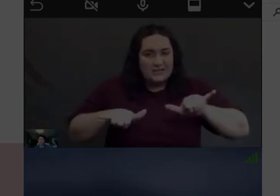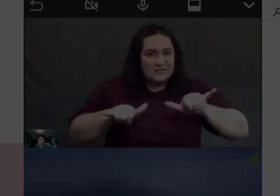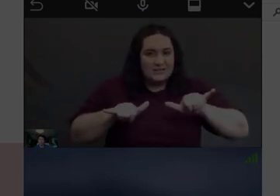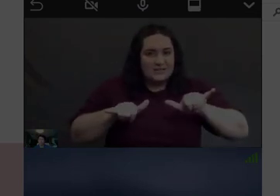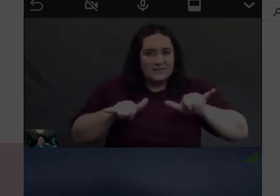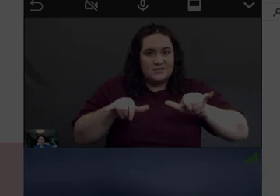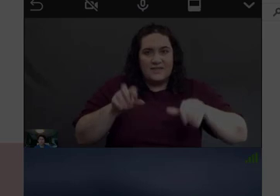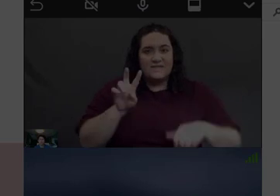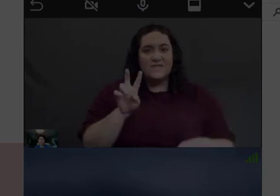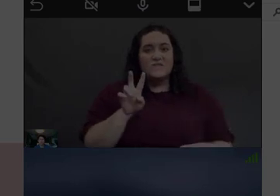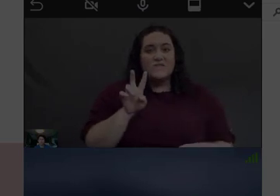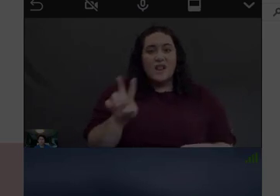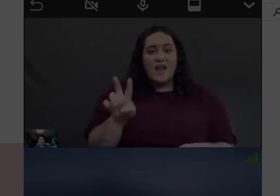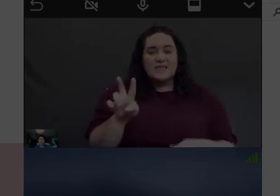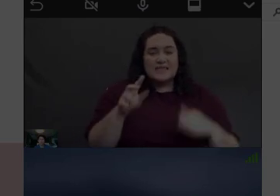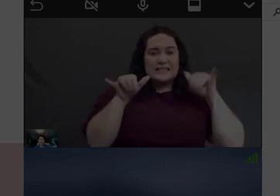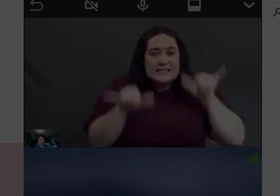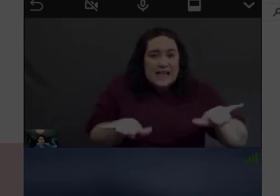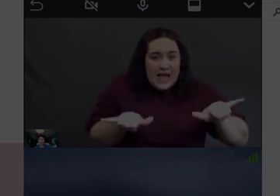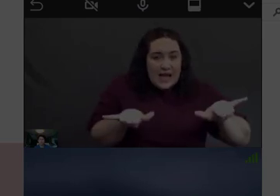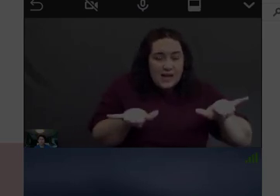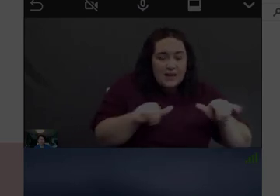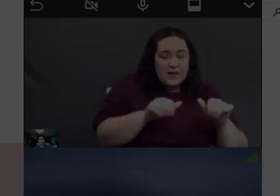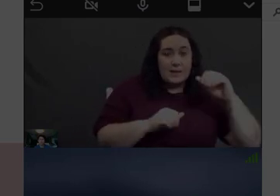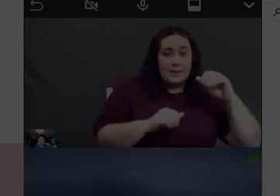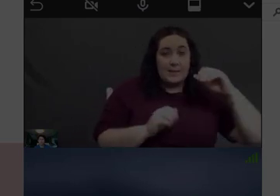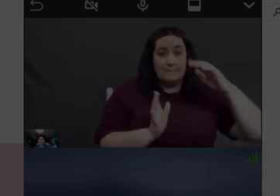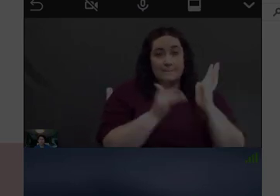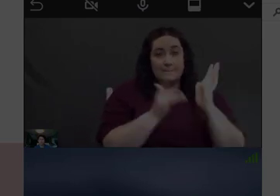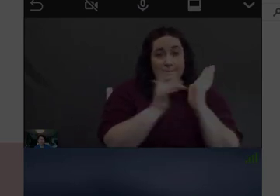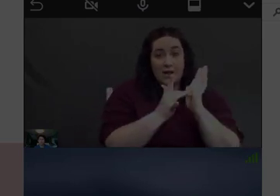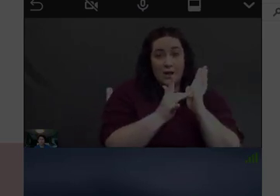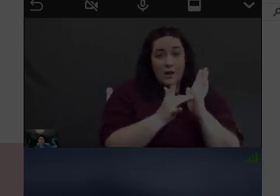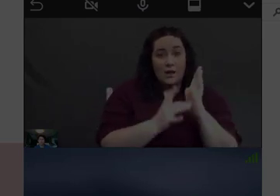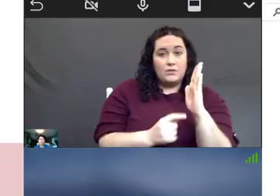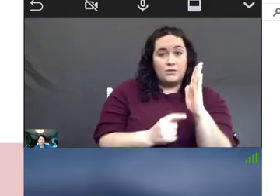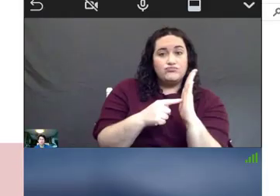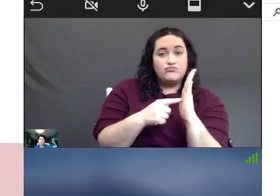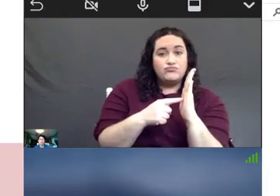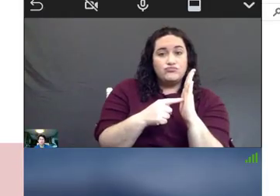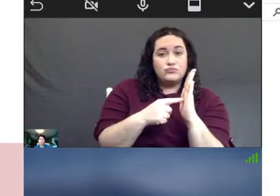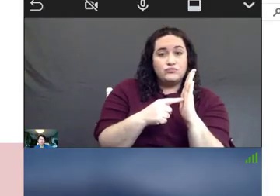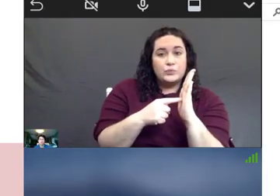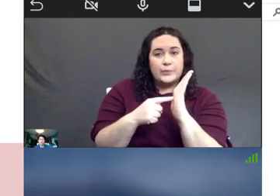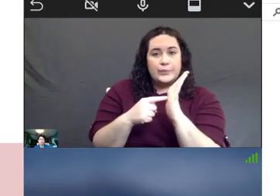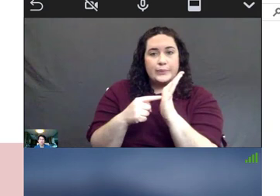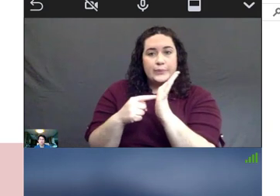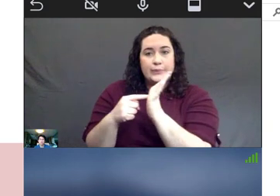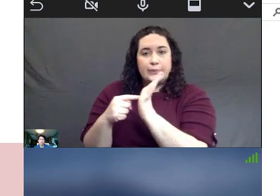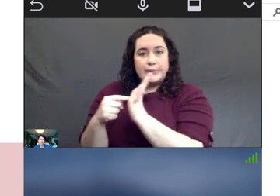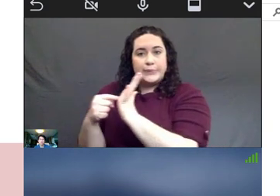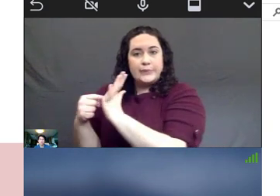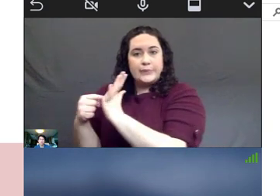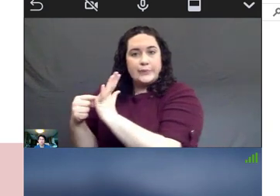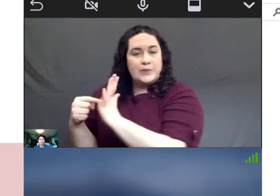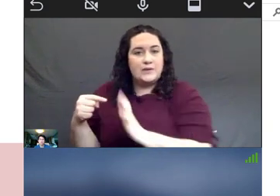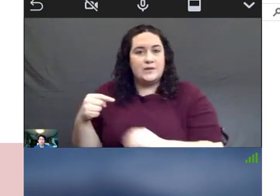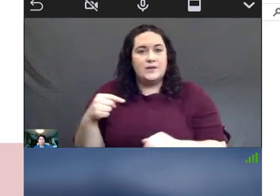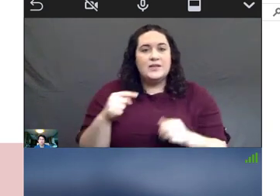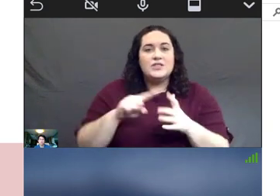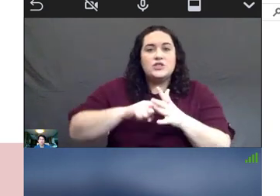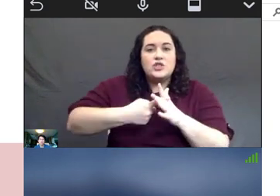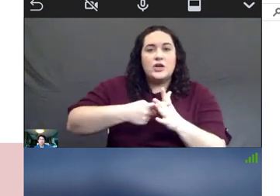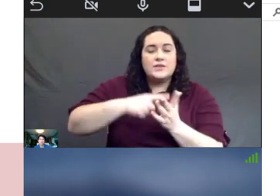core shrinks and shrinks and shrinks until it's gone. And then when you get to the fully developed flow, if it's a laminar flow like it's shown here, we get